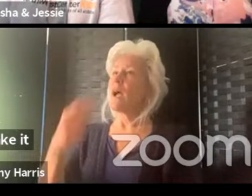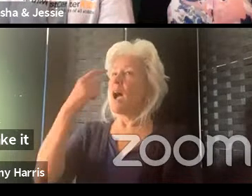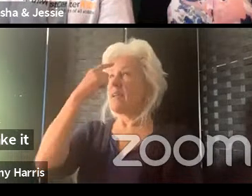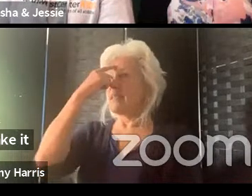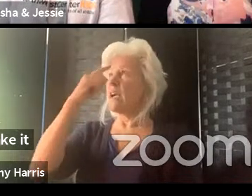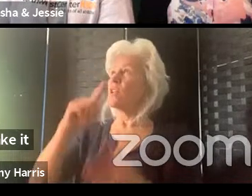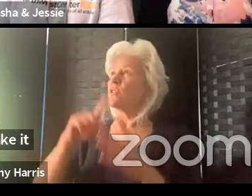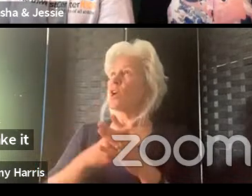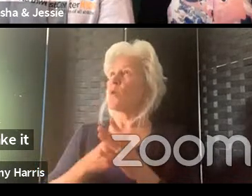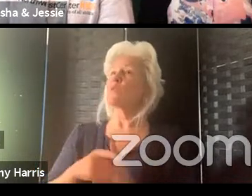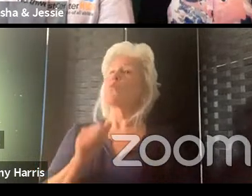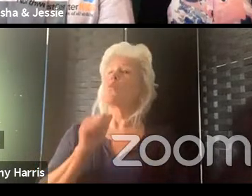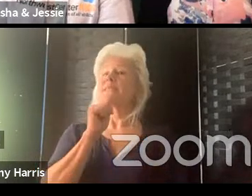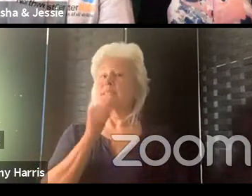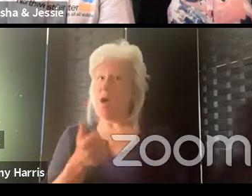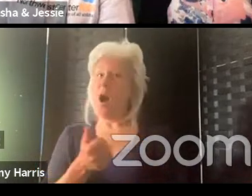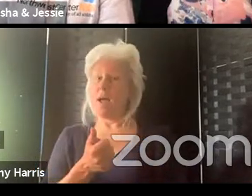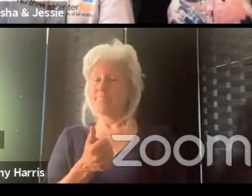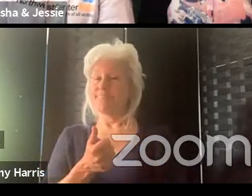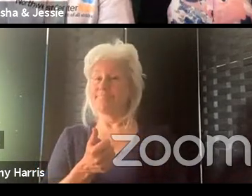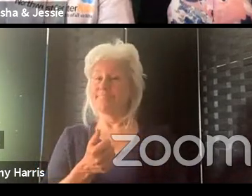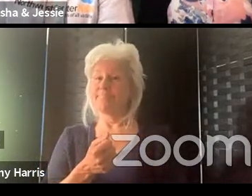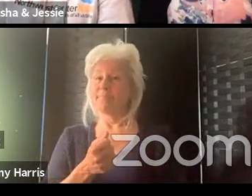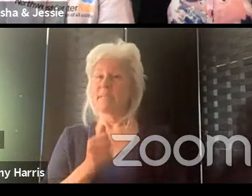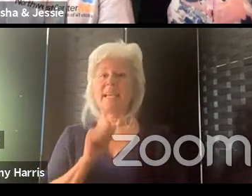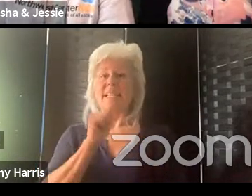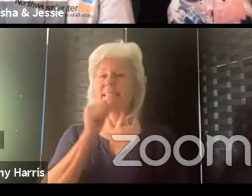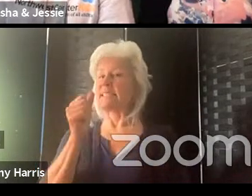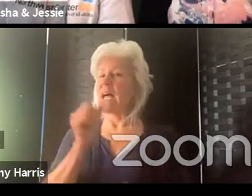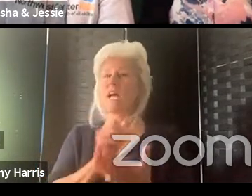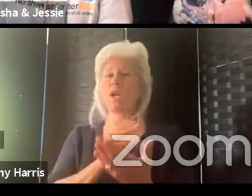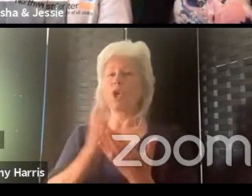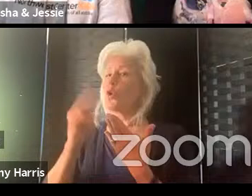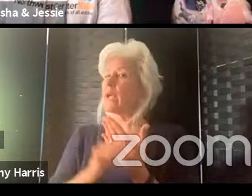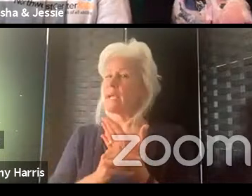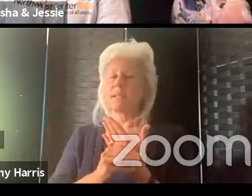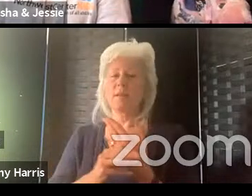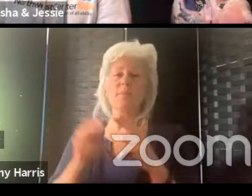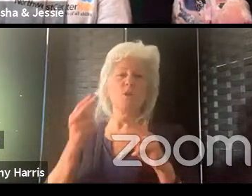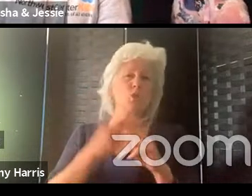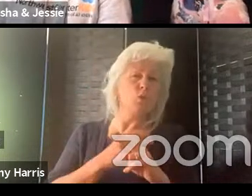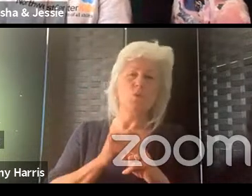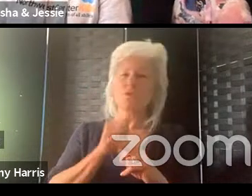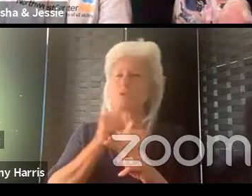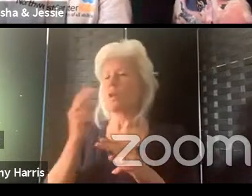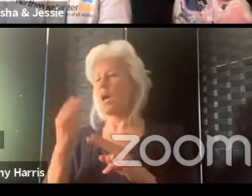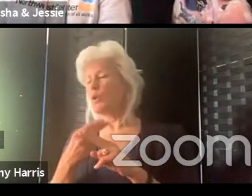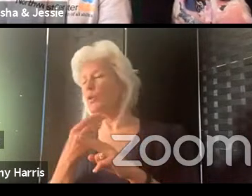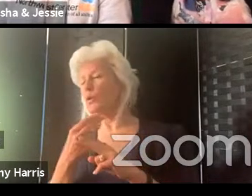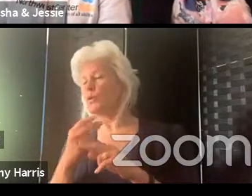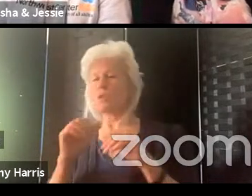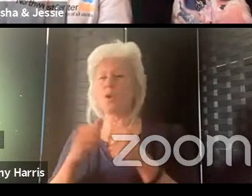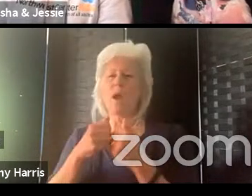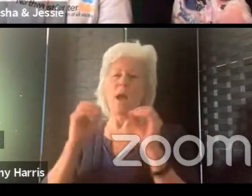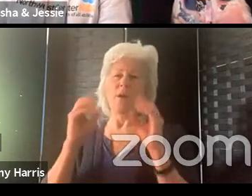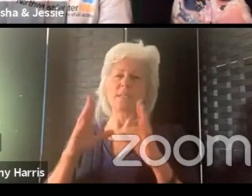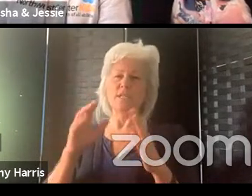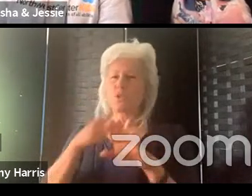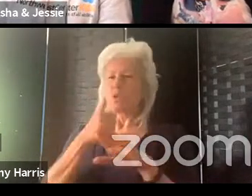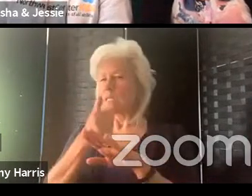is. I don't think that it's a curriculum that's being used or not used, or how teachers design